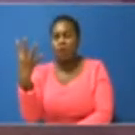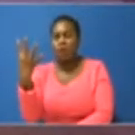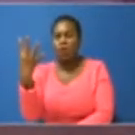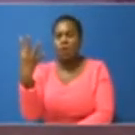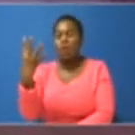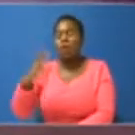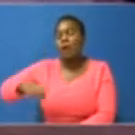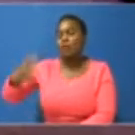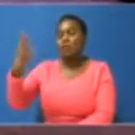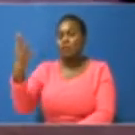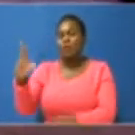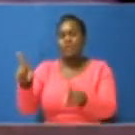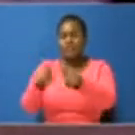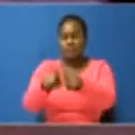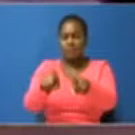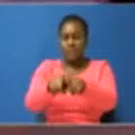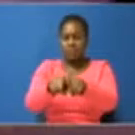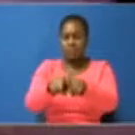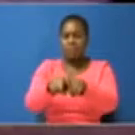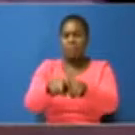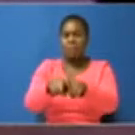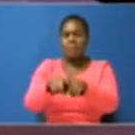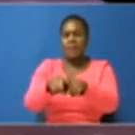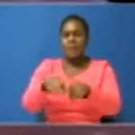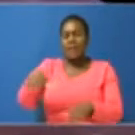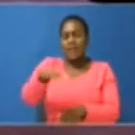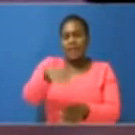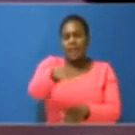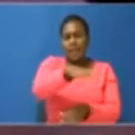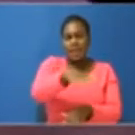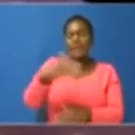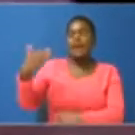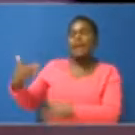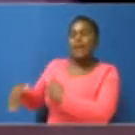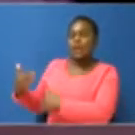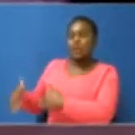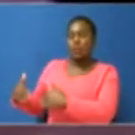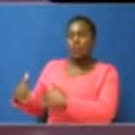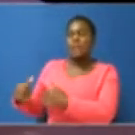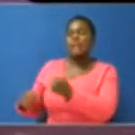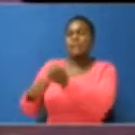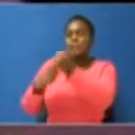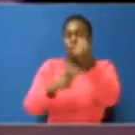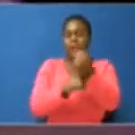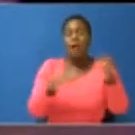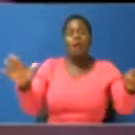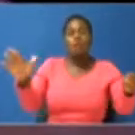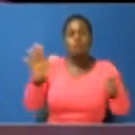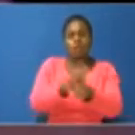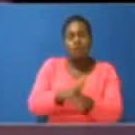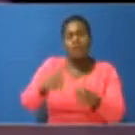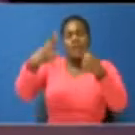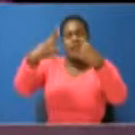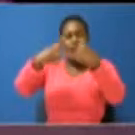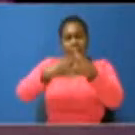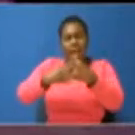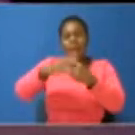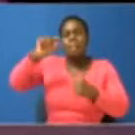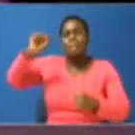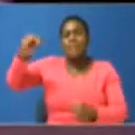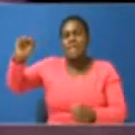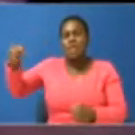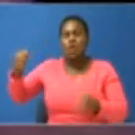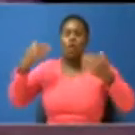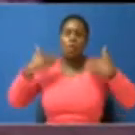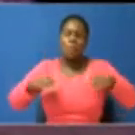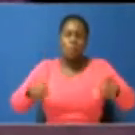the other countries are also considered the bedroom states of nairobi county and in totality about nine million